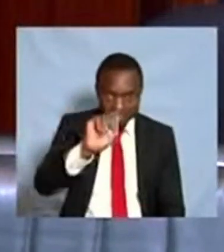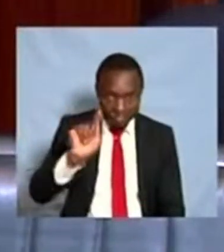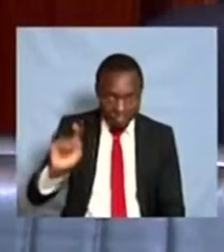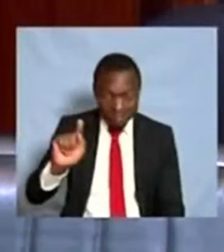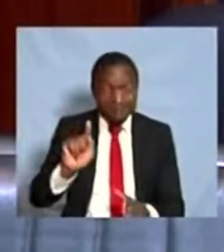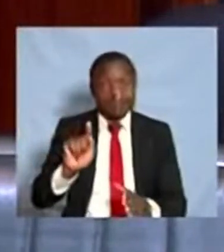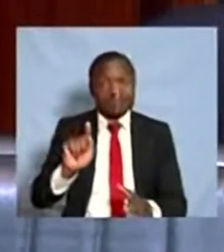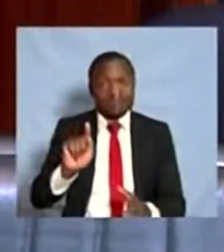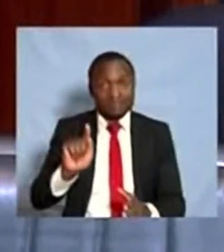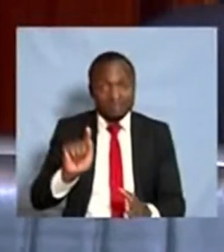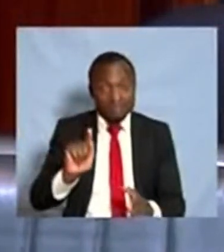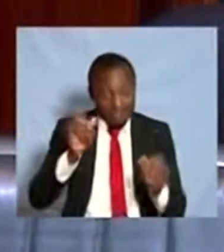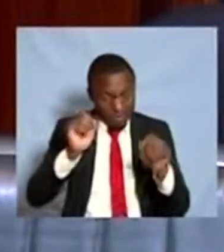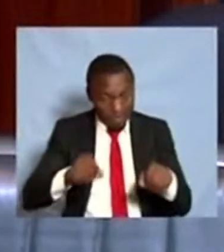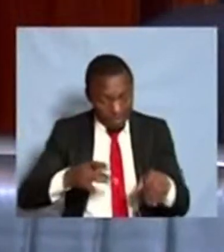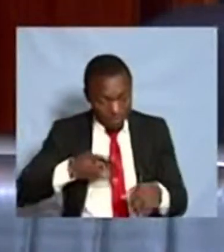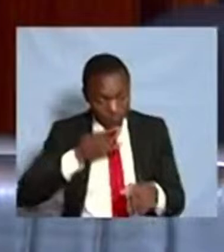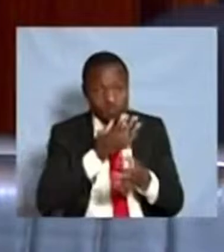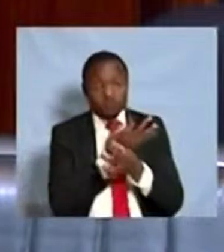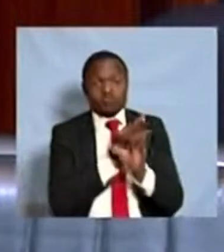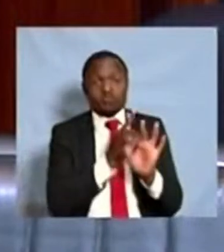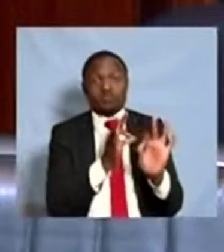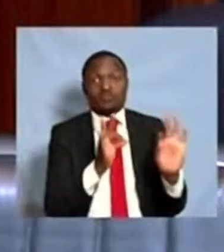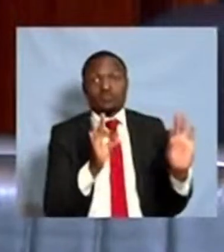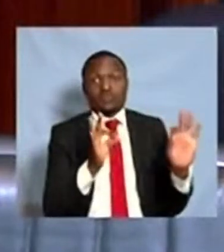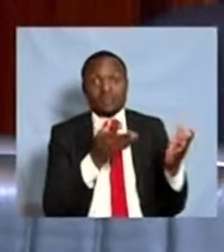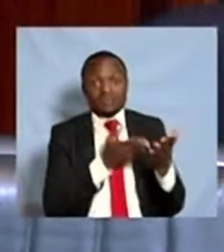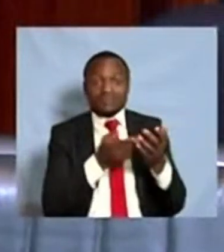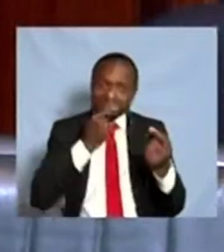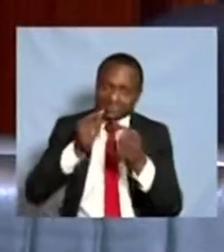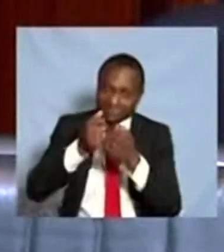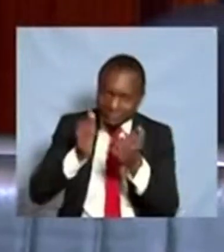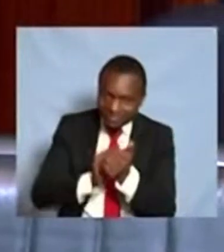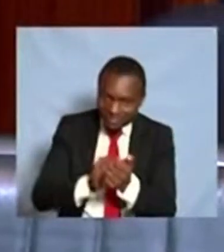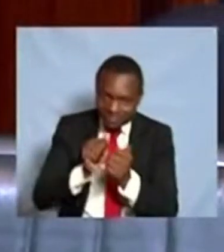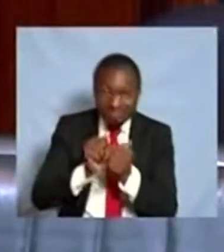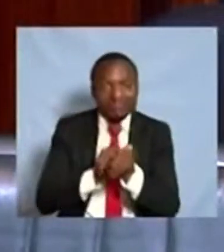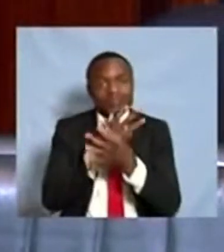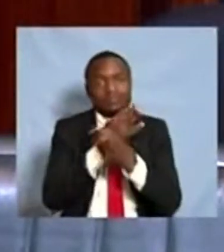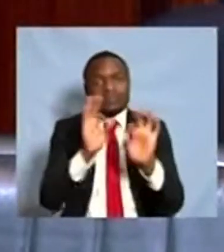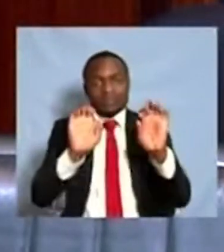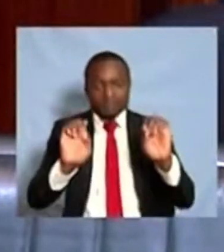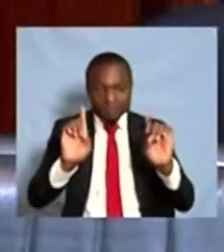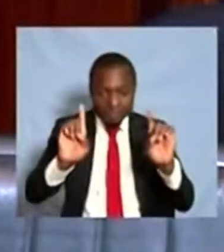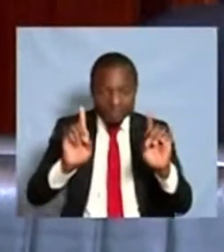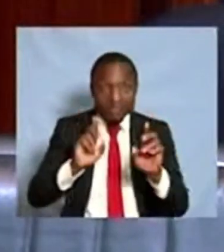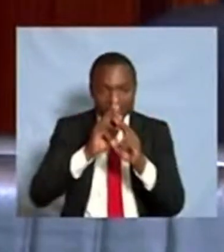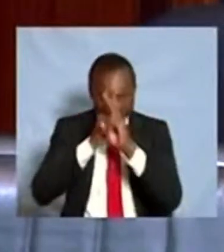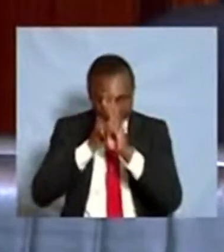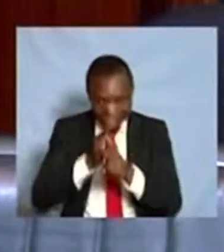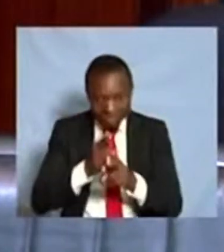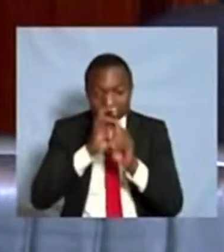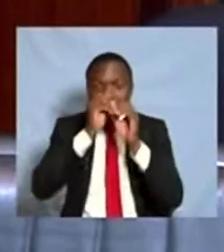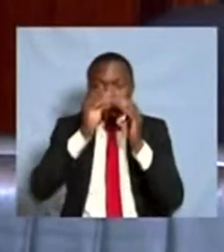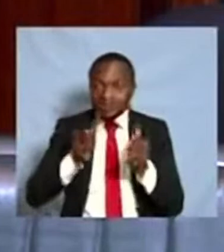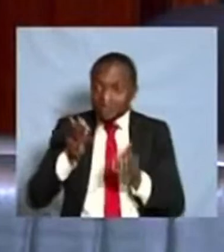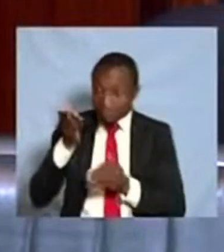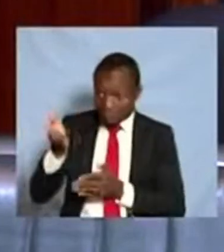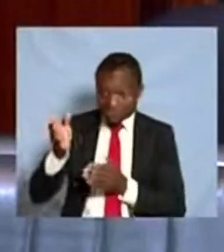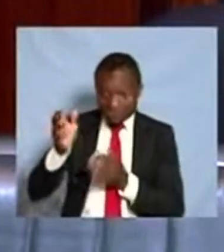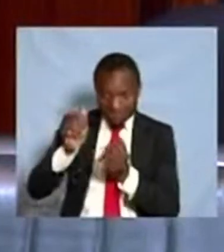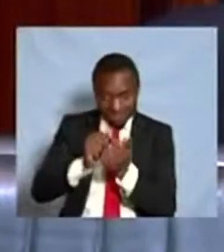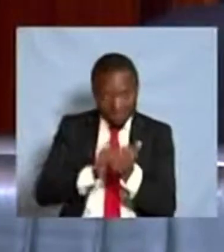actually feel this freedom that is being talked about in as far as free education. Mr. Speaker, I'll talk also